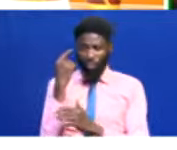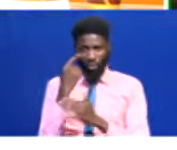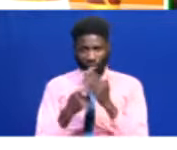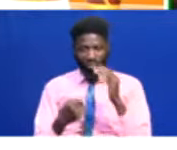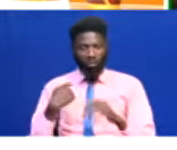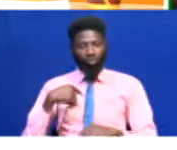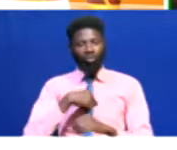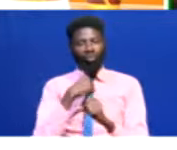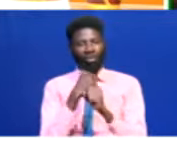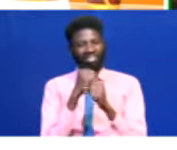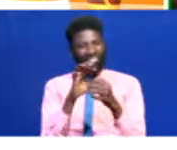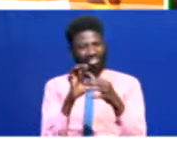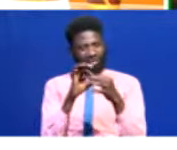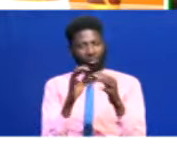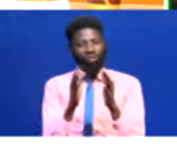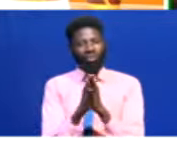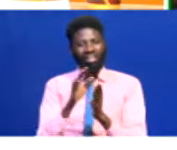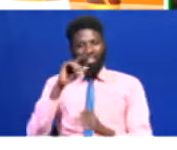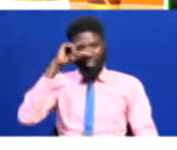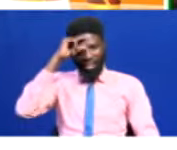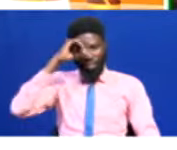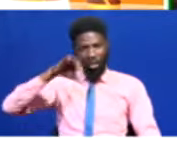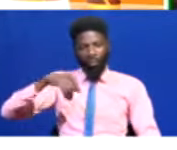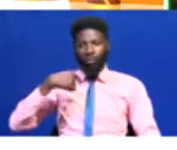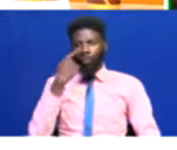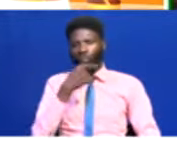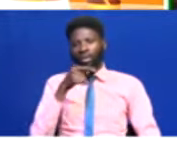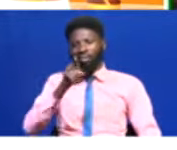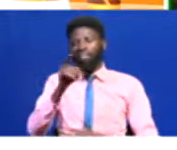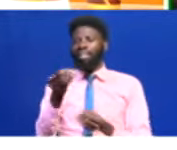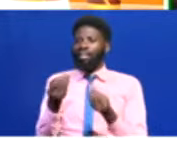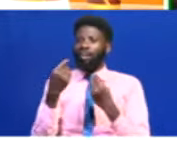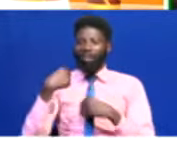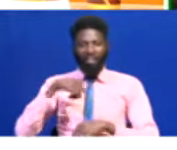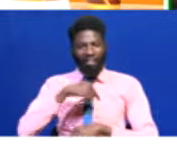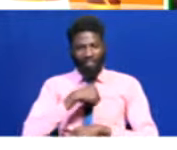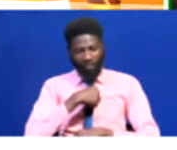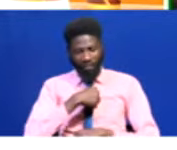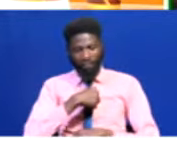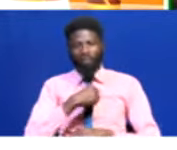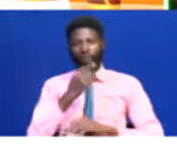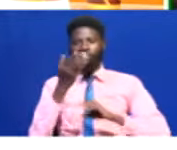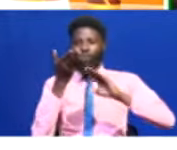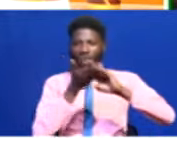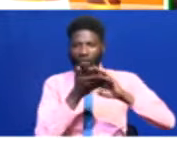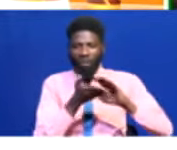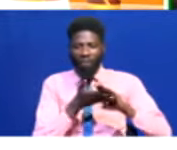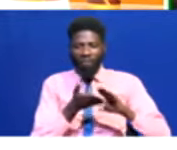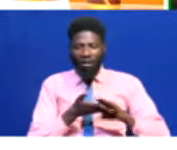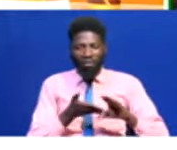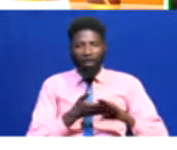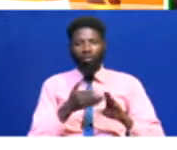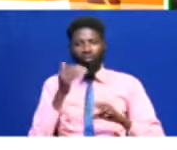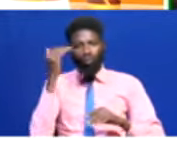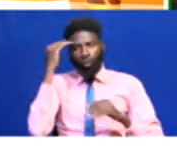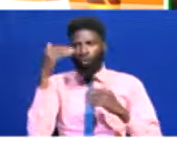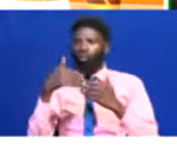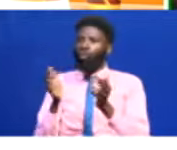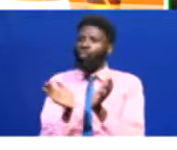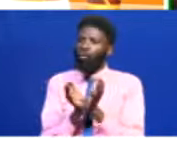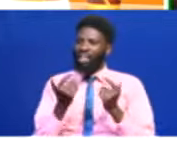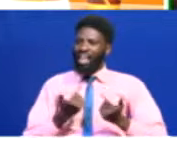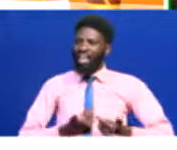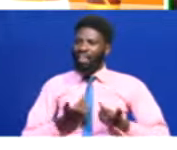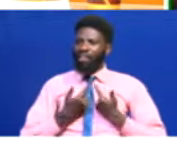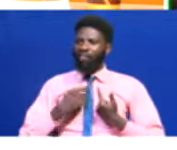are working closely with the county governments who give us the inventories of the communities living within there.